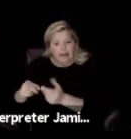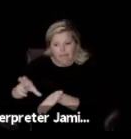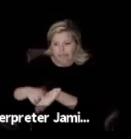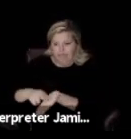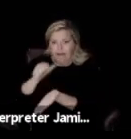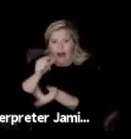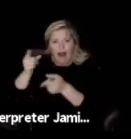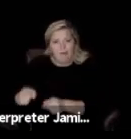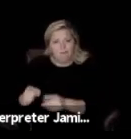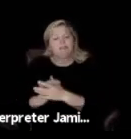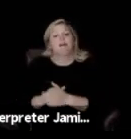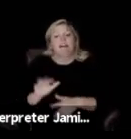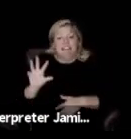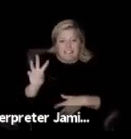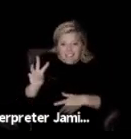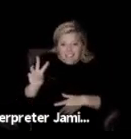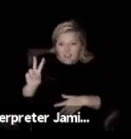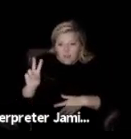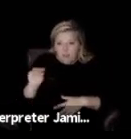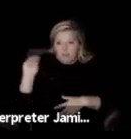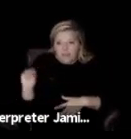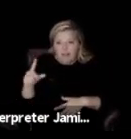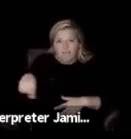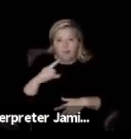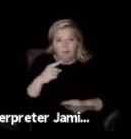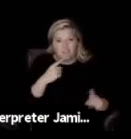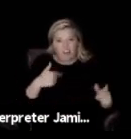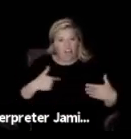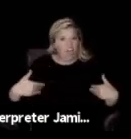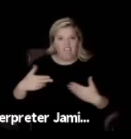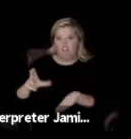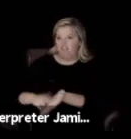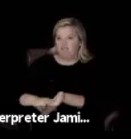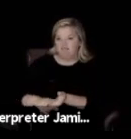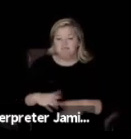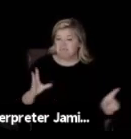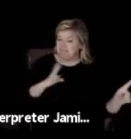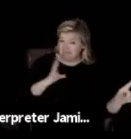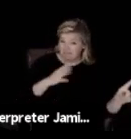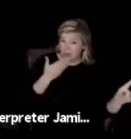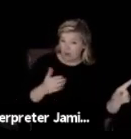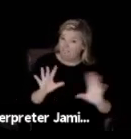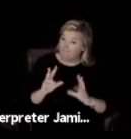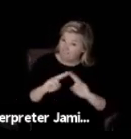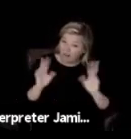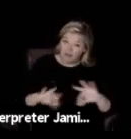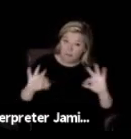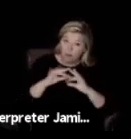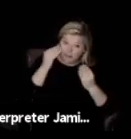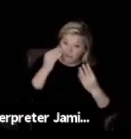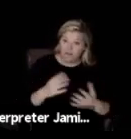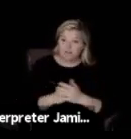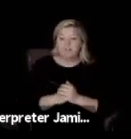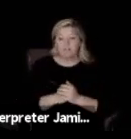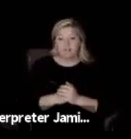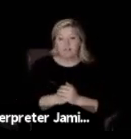Perfect. And 62% of you said that you haven't signed a contract. This is good, very important. All right, if we